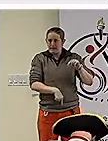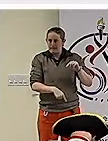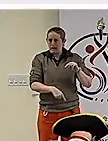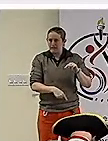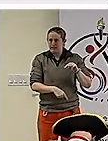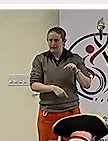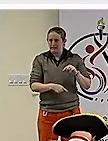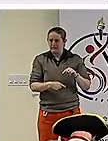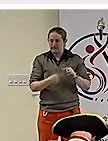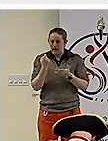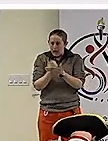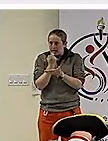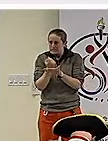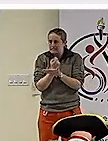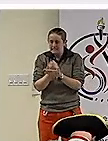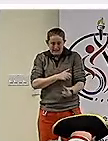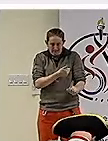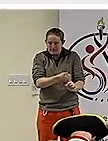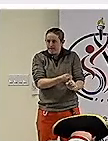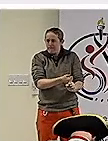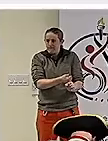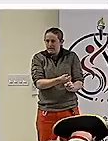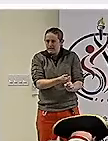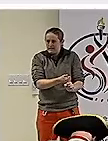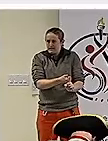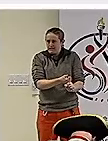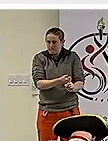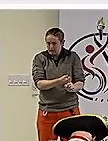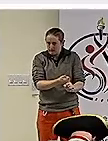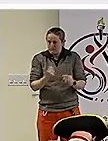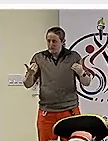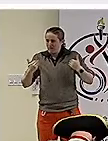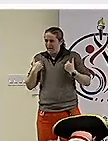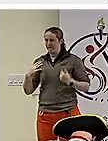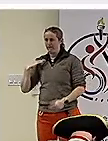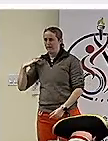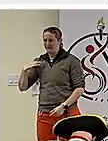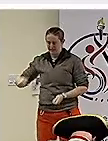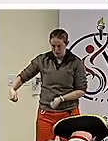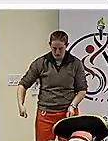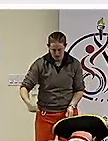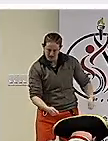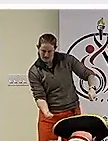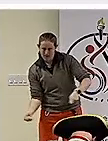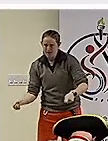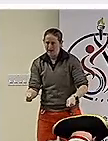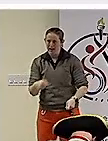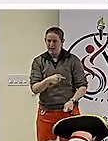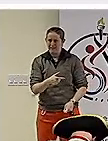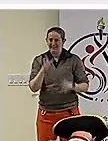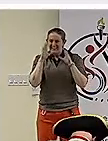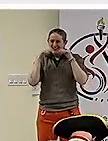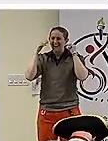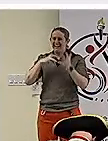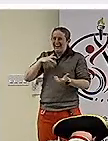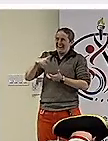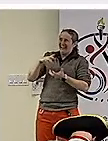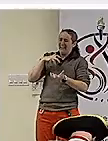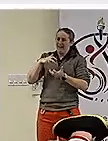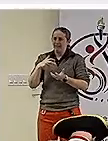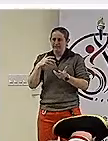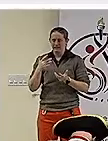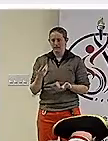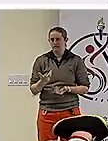ice, but when you have a volunteer that's pushing them, and all you see is that smile and that giggle and that glee, I tell